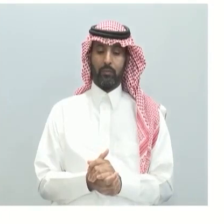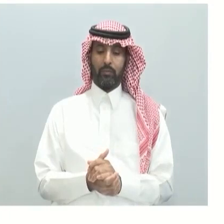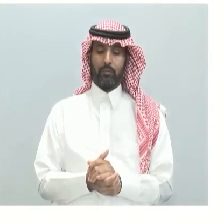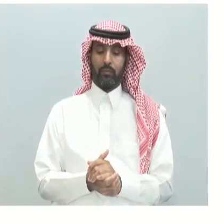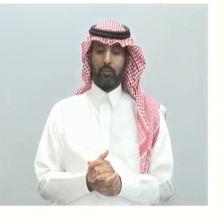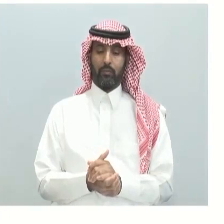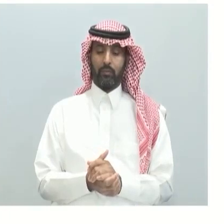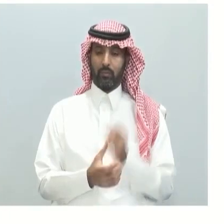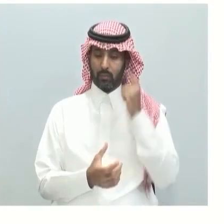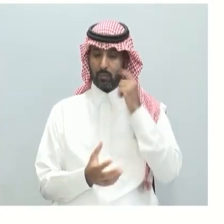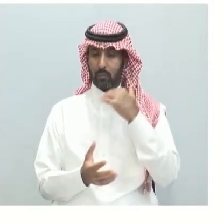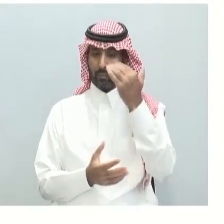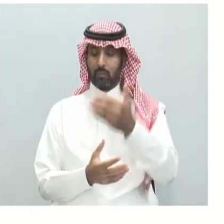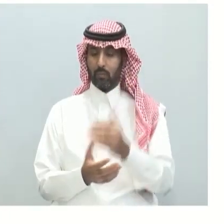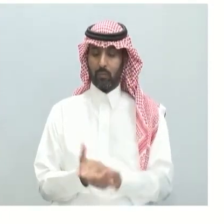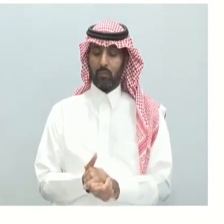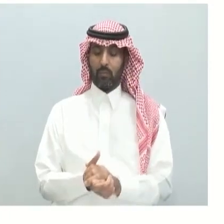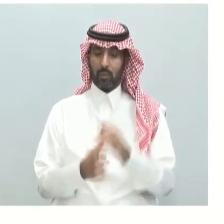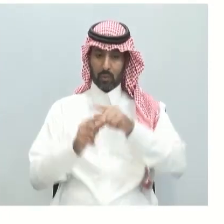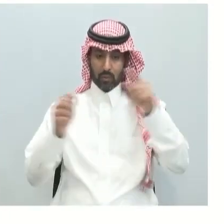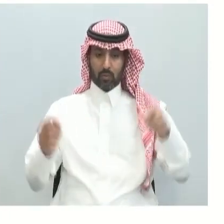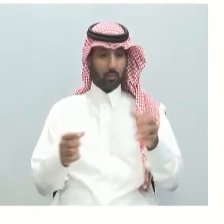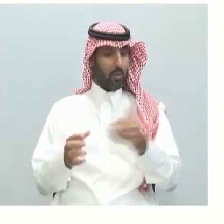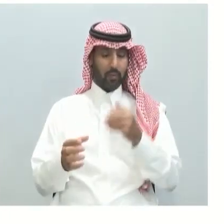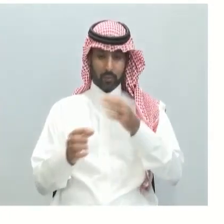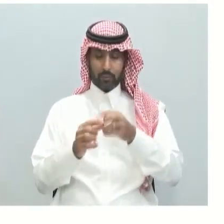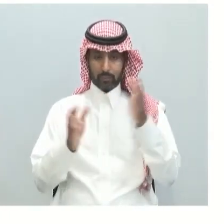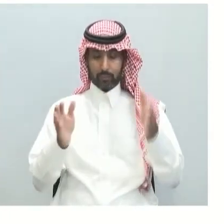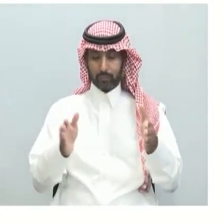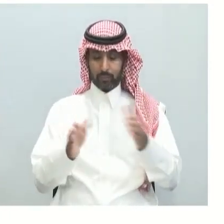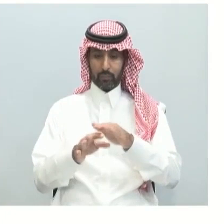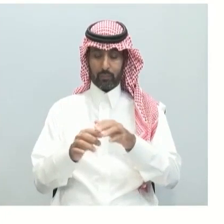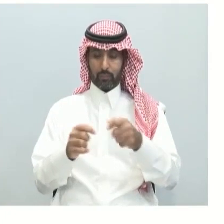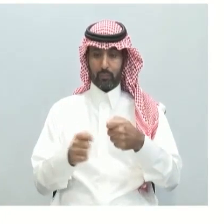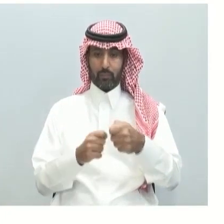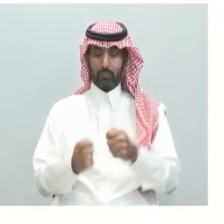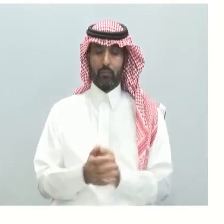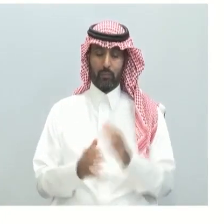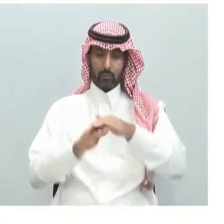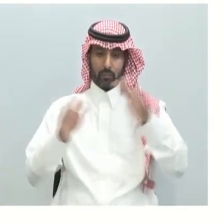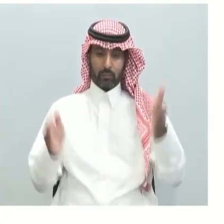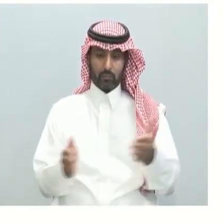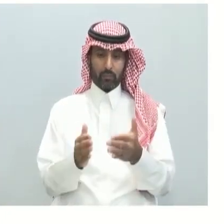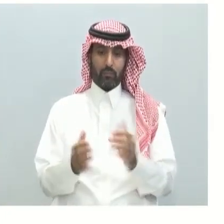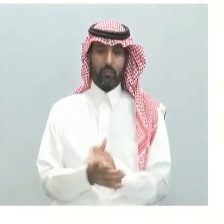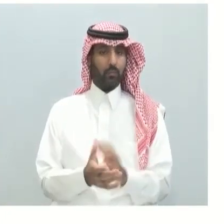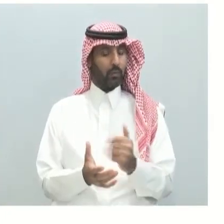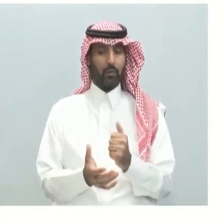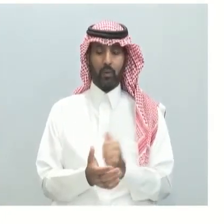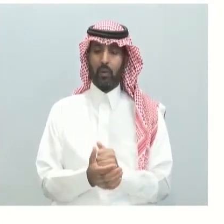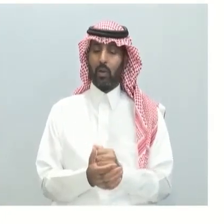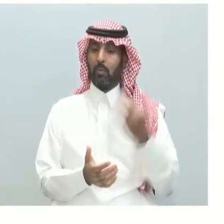this is the whole idea, free of packaging. What were the benefits? What were the benefits of this